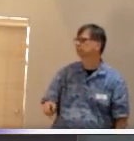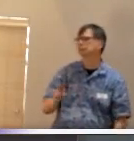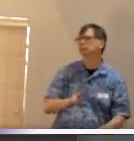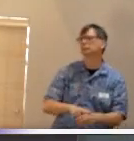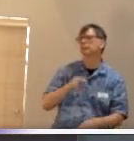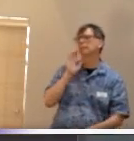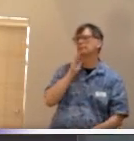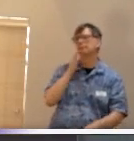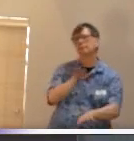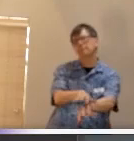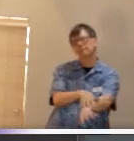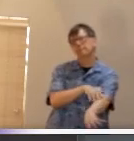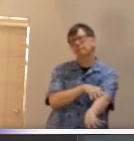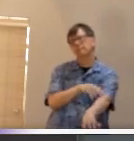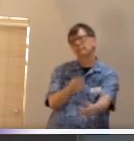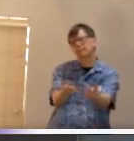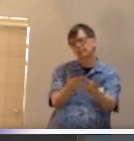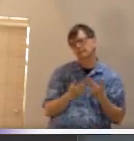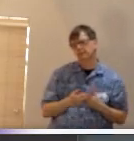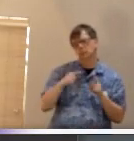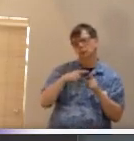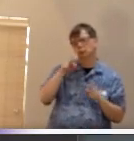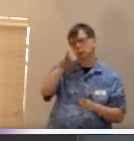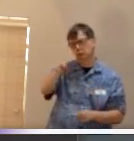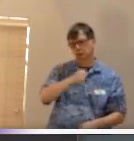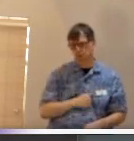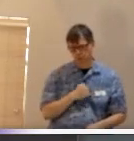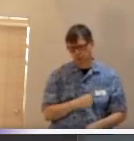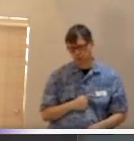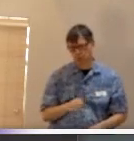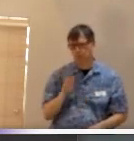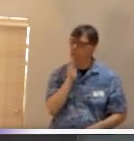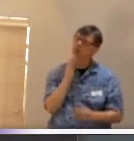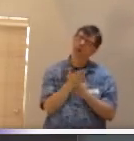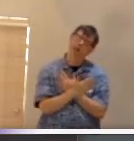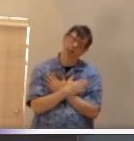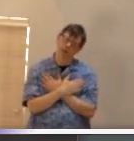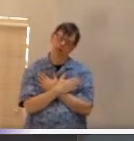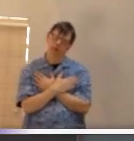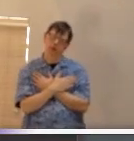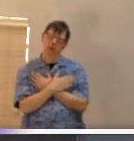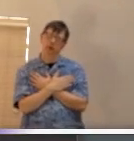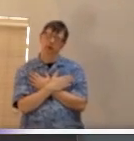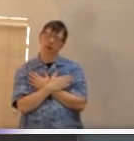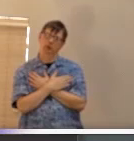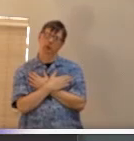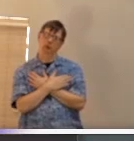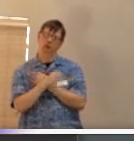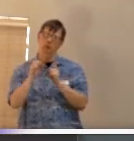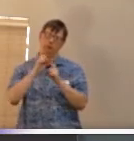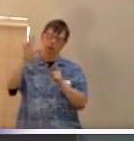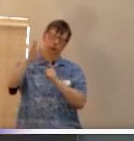gentle, be kind to yourself, be loving until you exude love. Like Jackson said today, choose